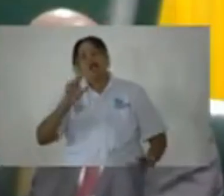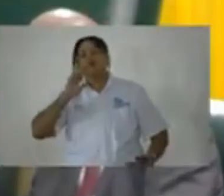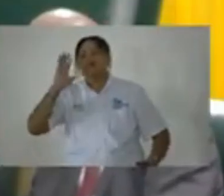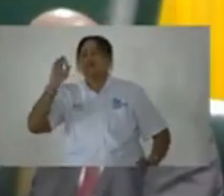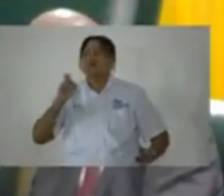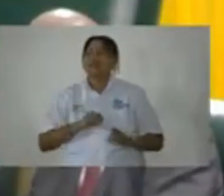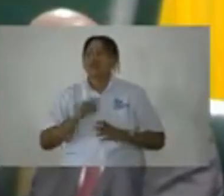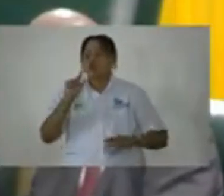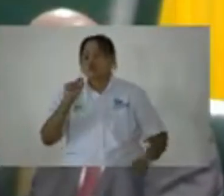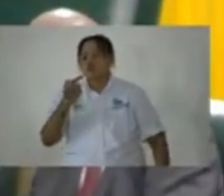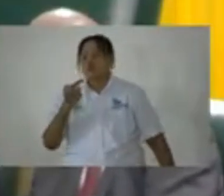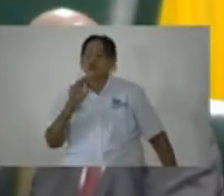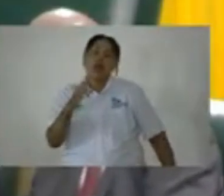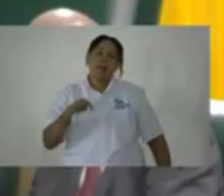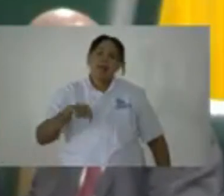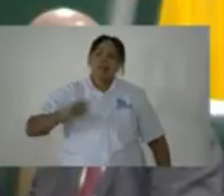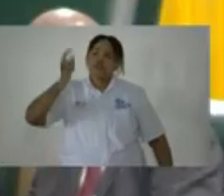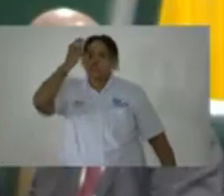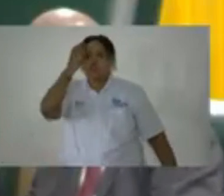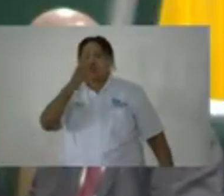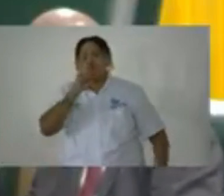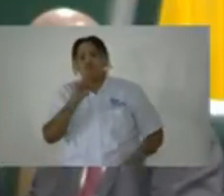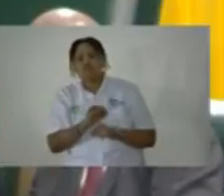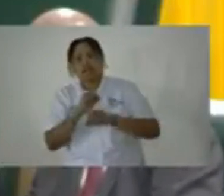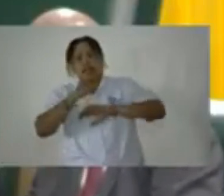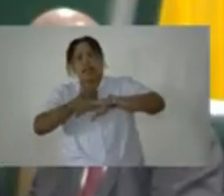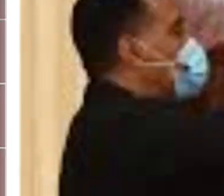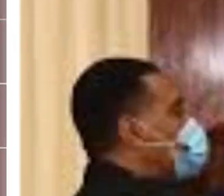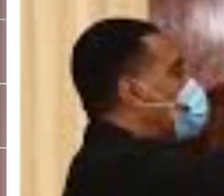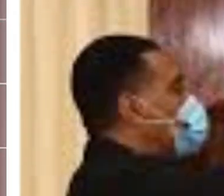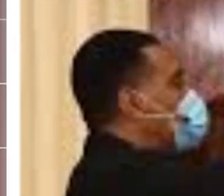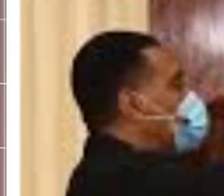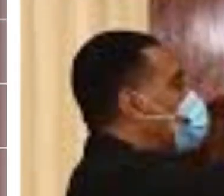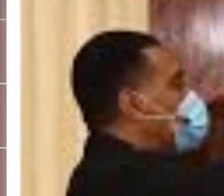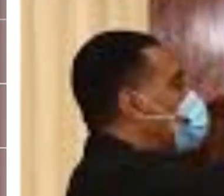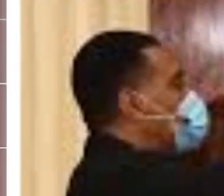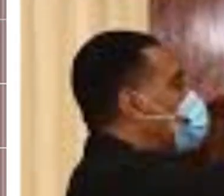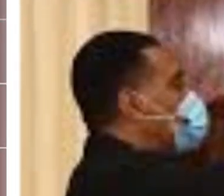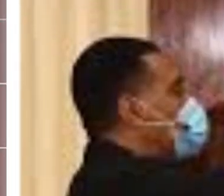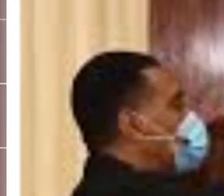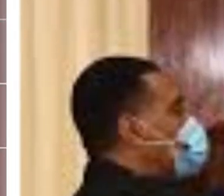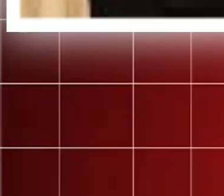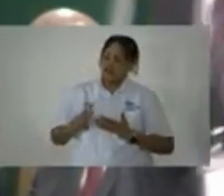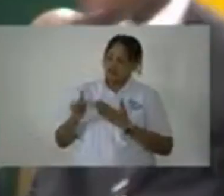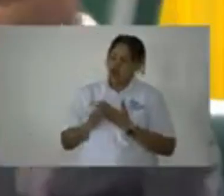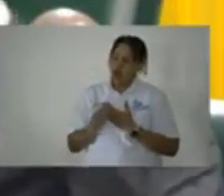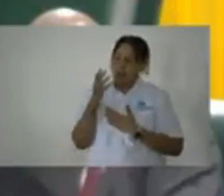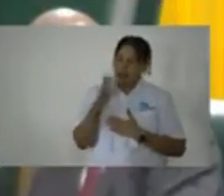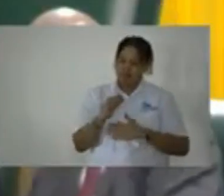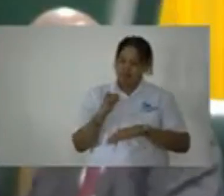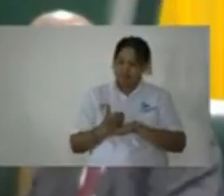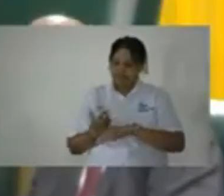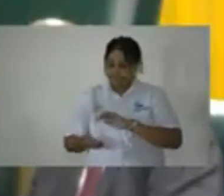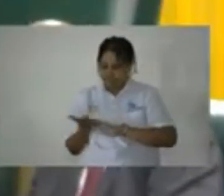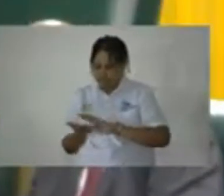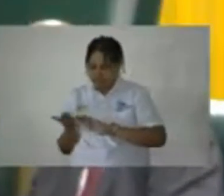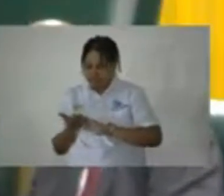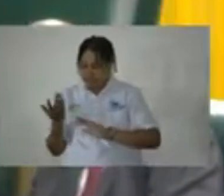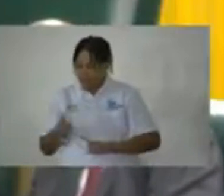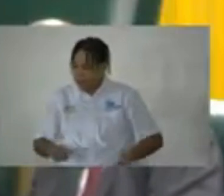in 2021, this government implemented the social pension program.